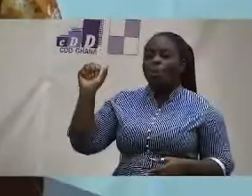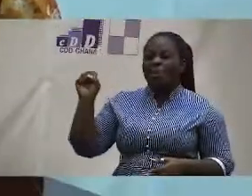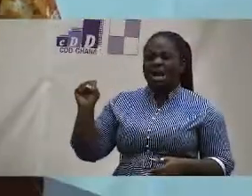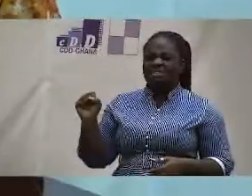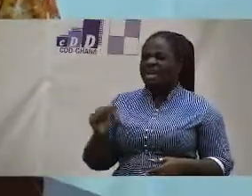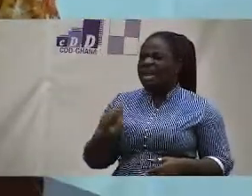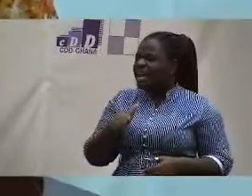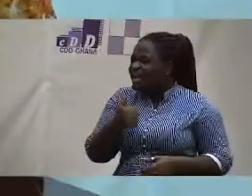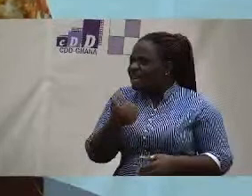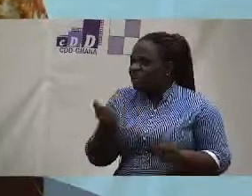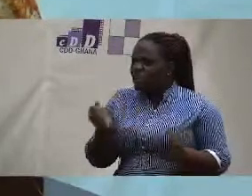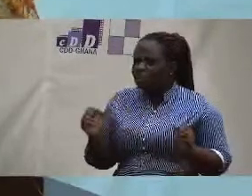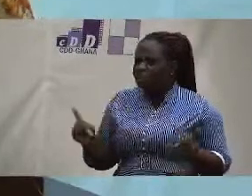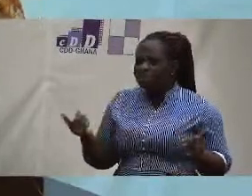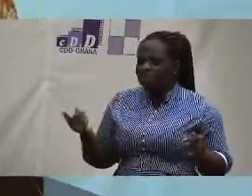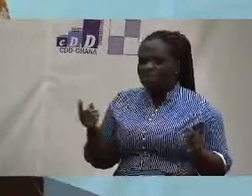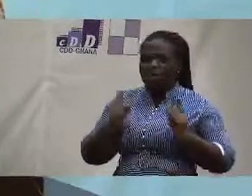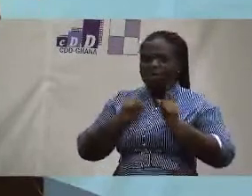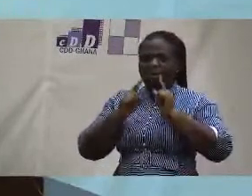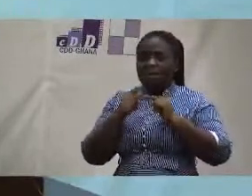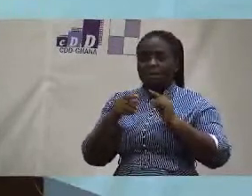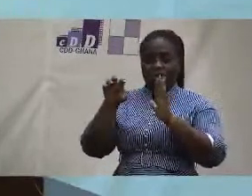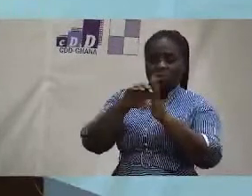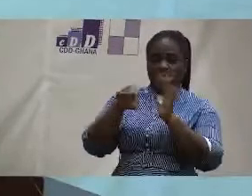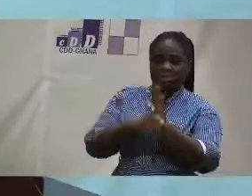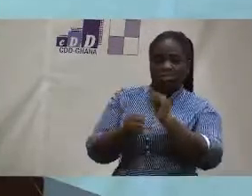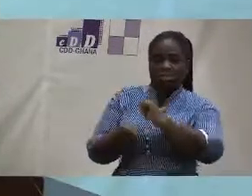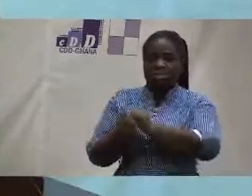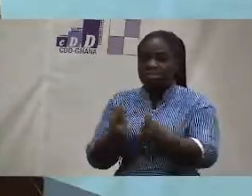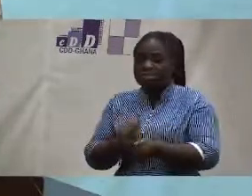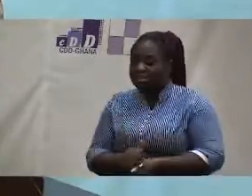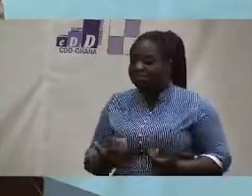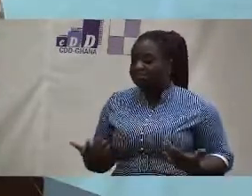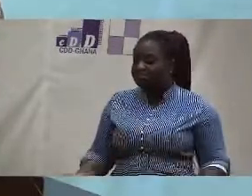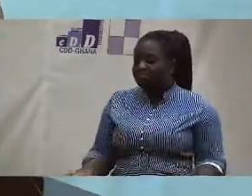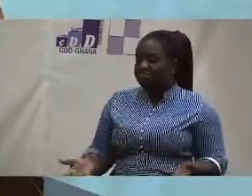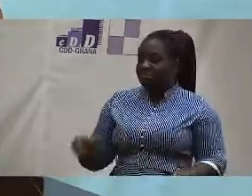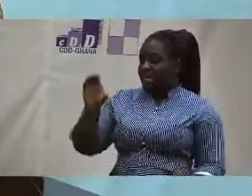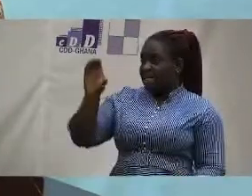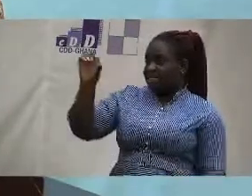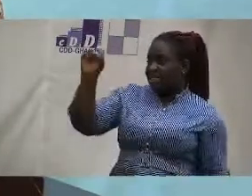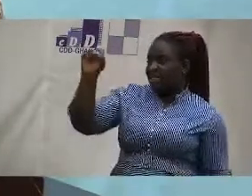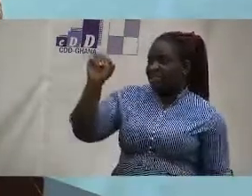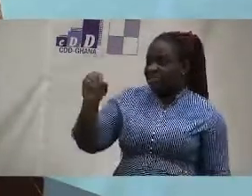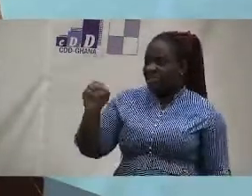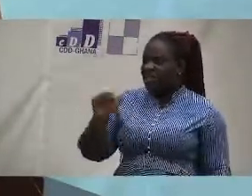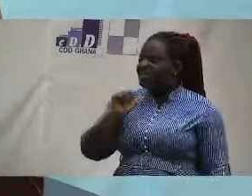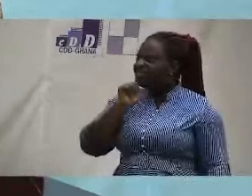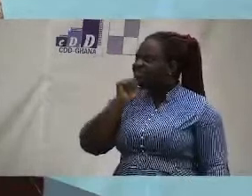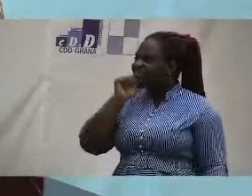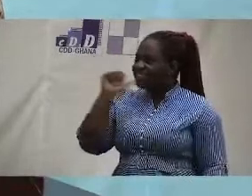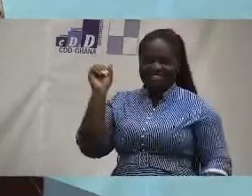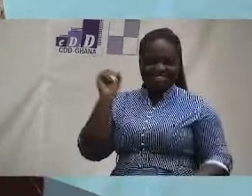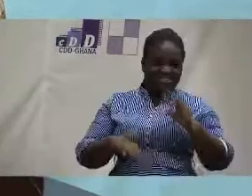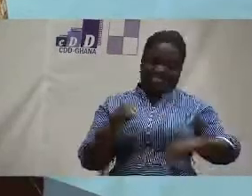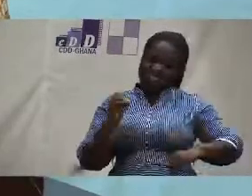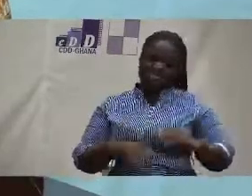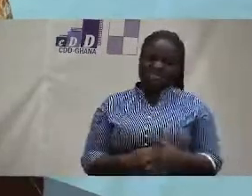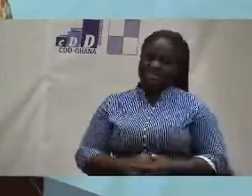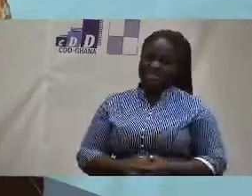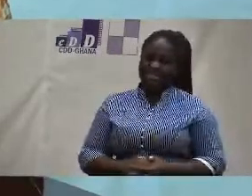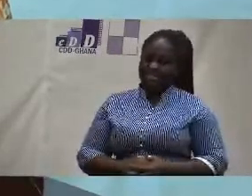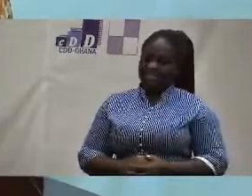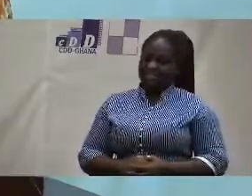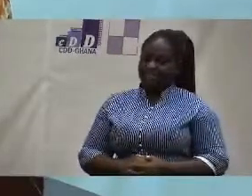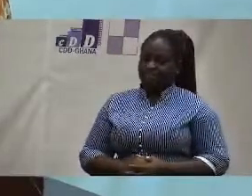any opportunity, you are talking in terms of constitutional changes, that civil society have not contributed